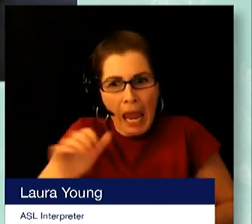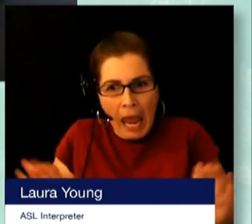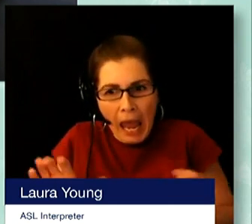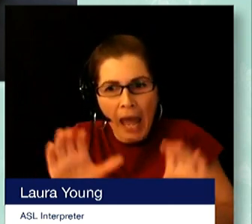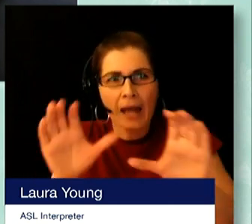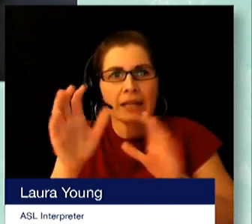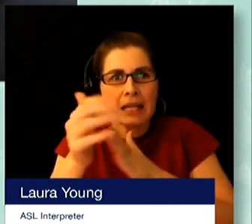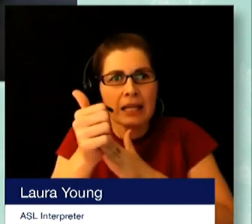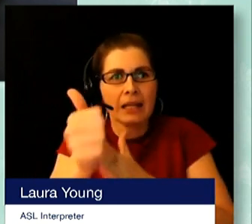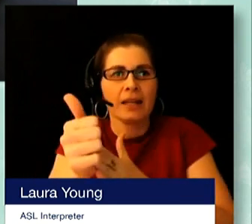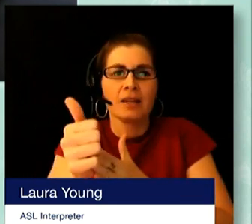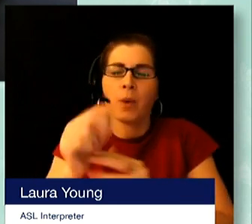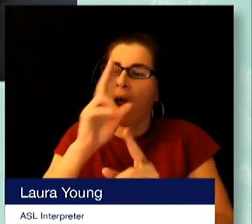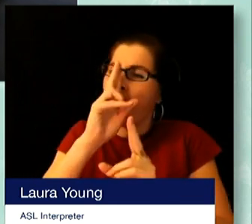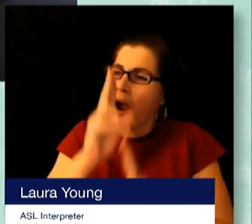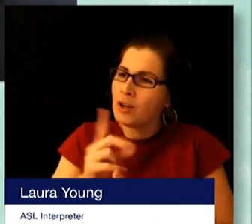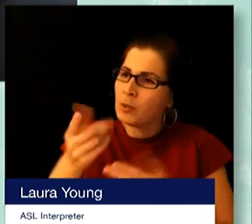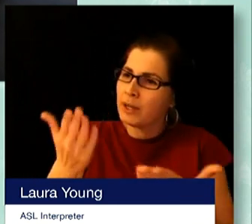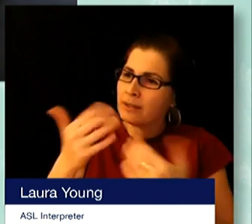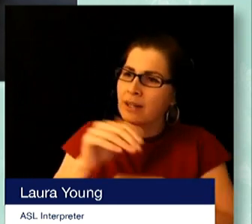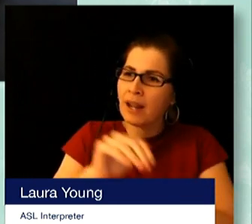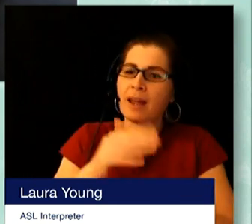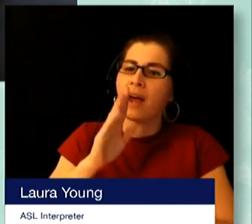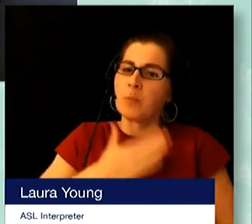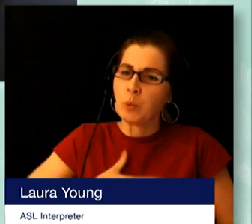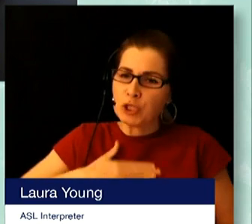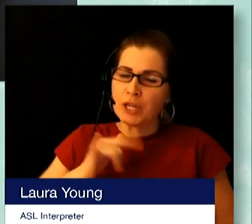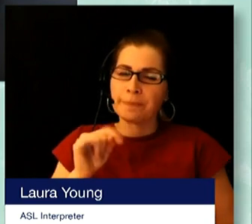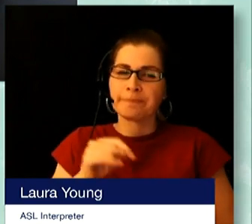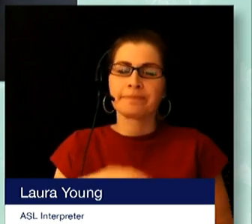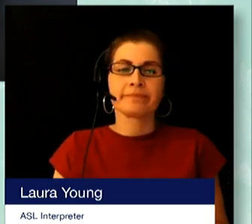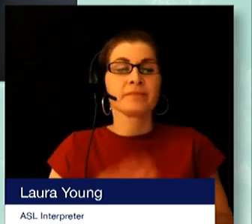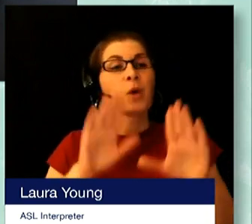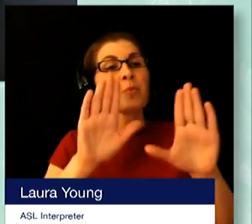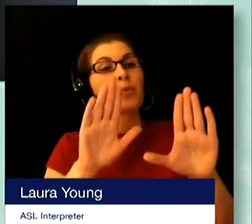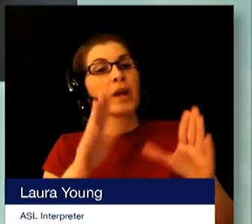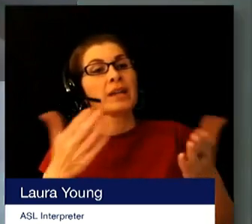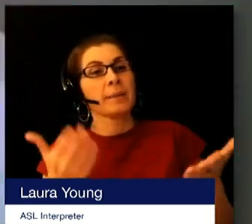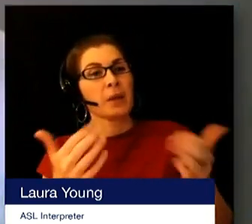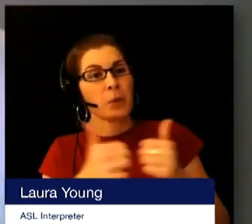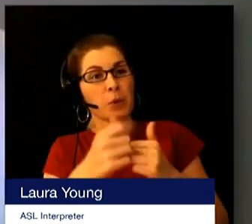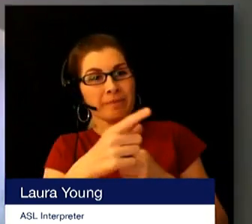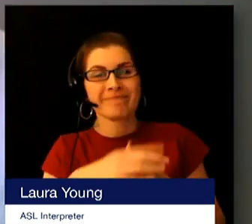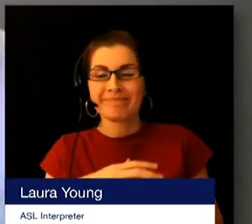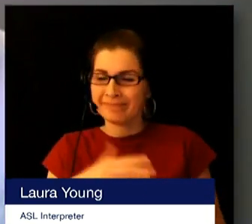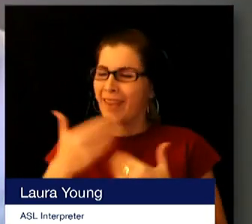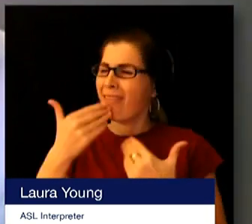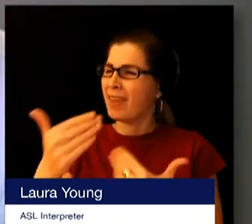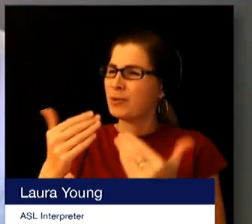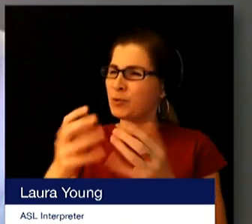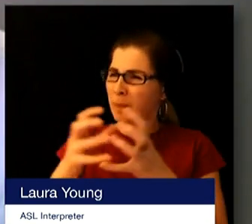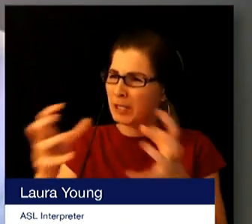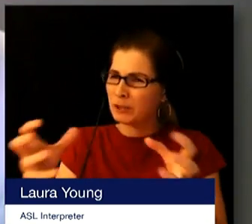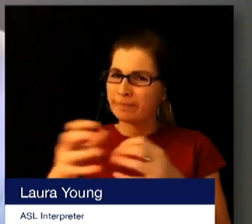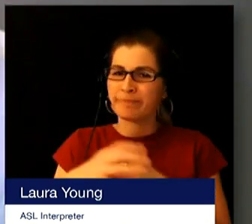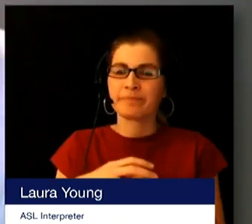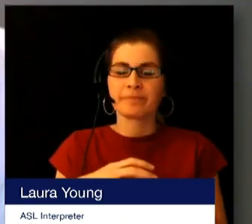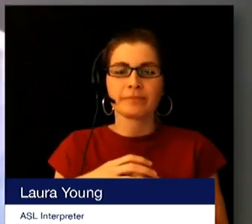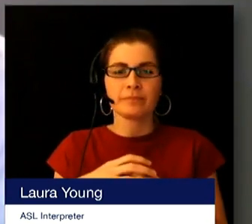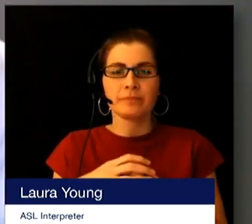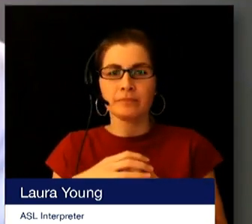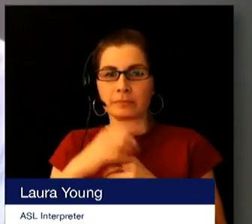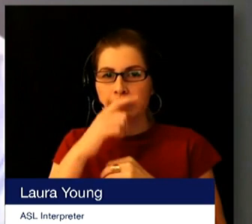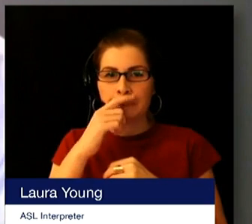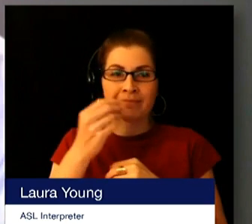to have you here tonight. So thank you for joining us. I really appreciate it. Thank you. Great to be with you. Great. Thank you. Thank you so much.